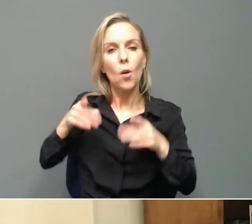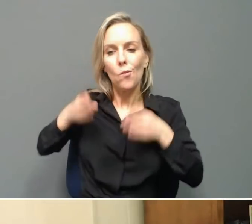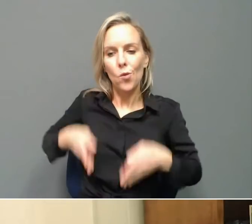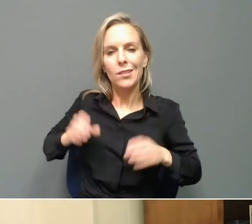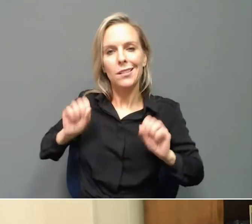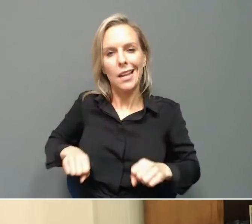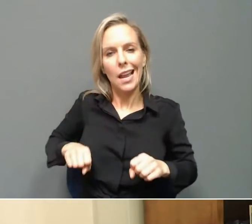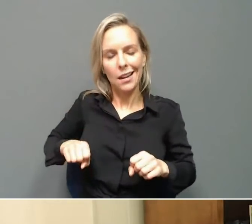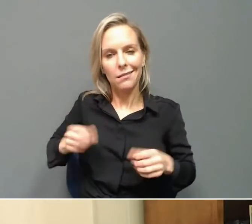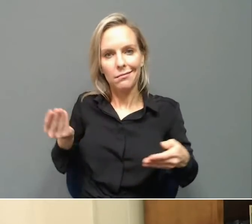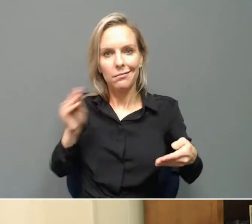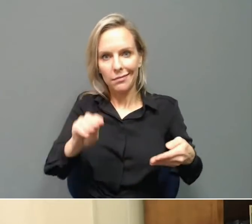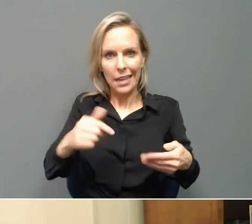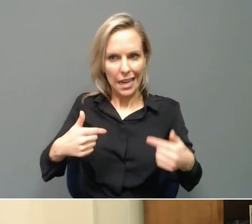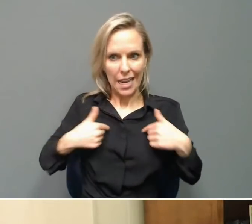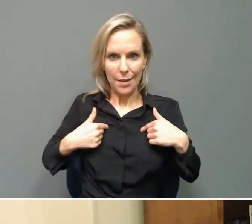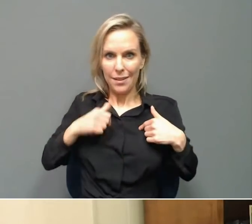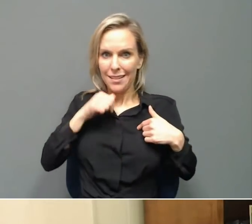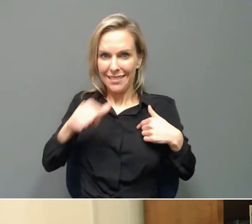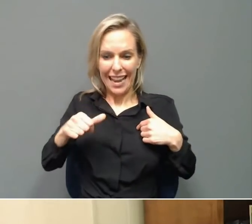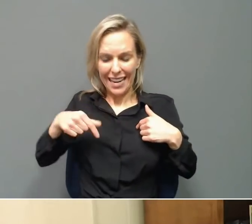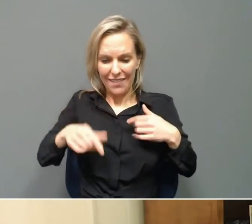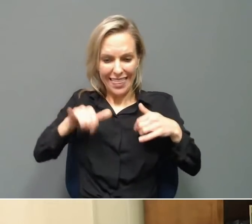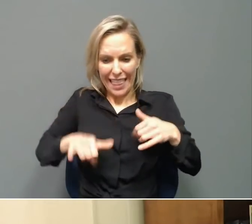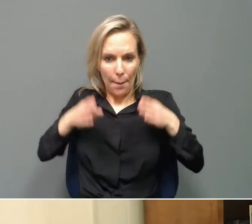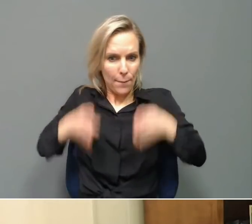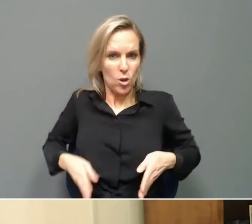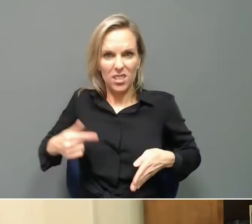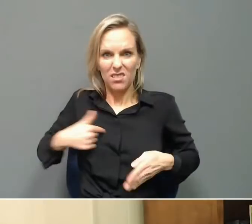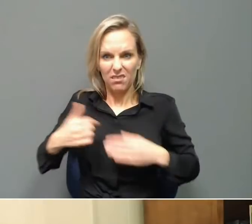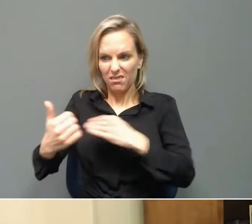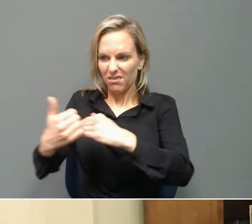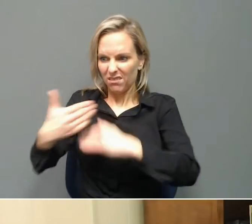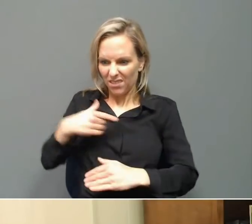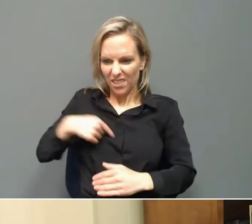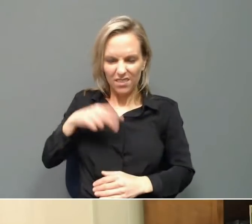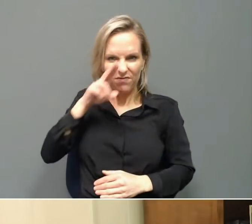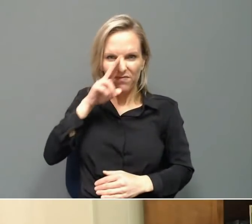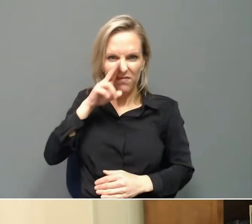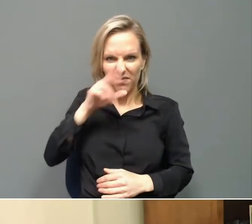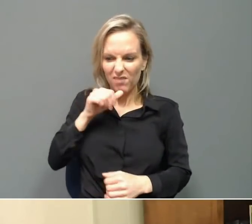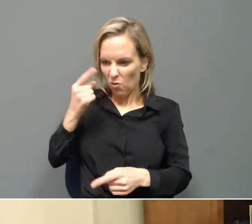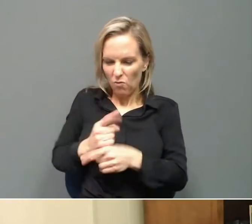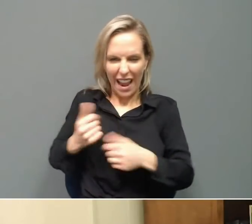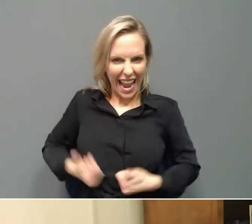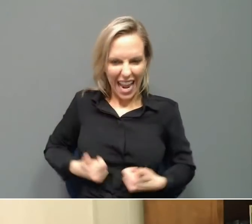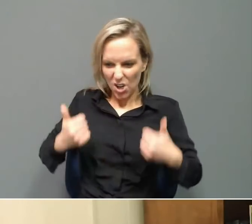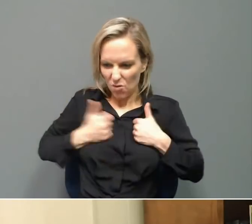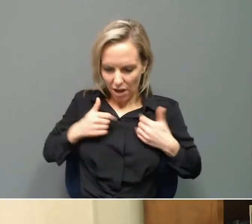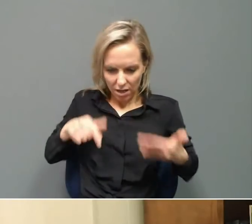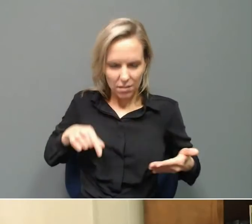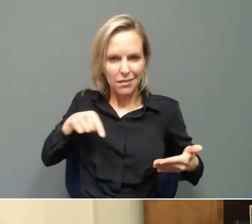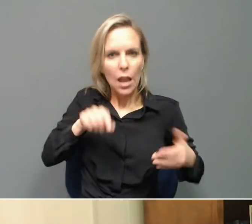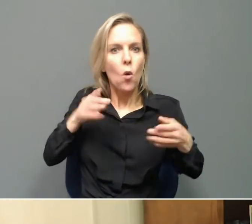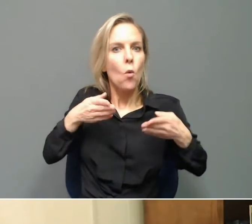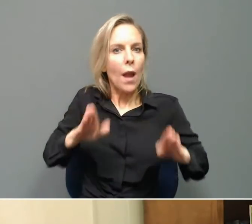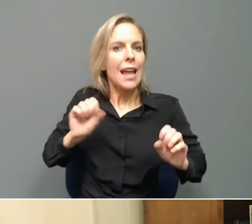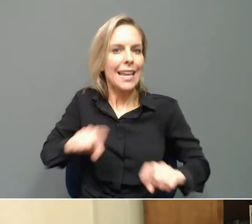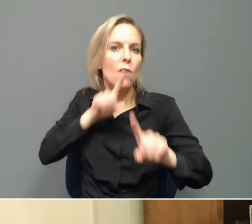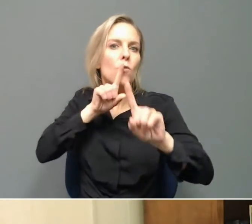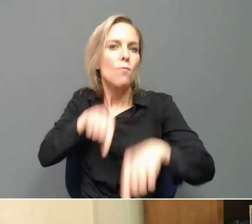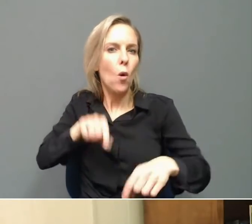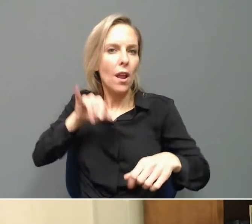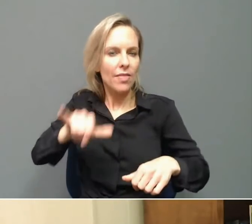that they're not even this employer. It came to a bogus address. So there is a way for them to report that and get